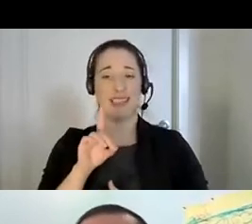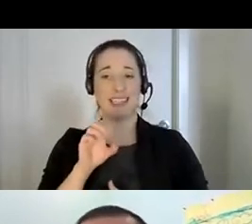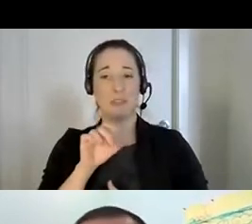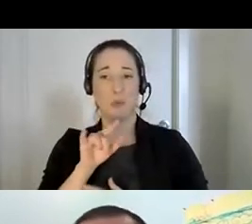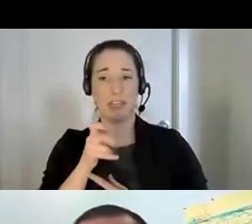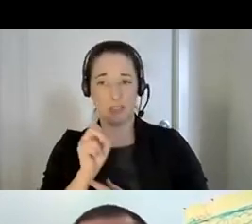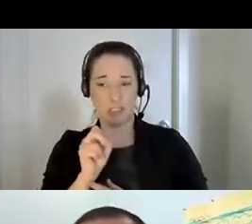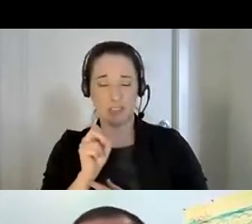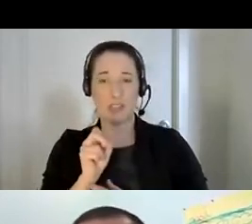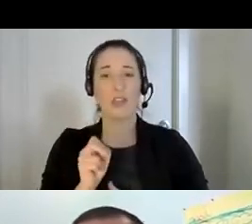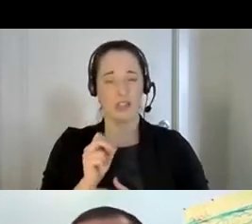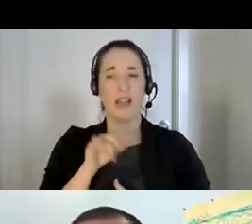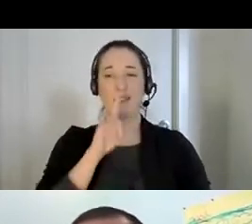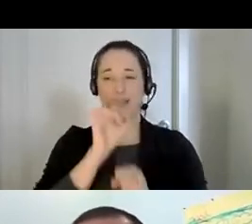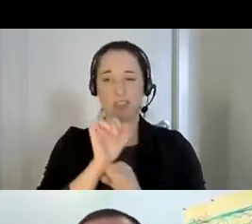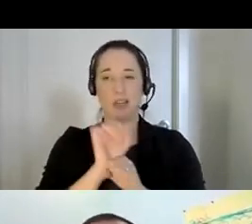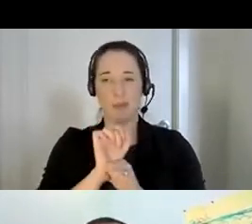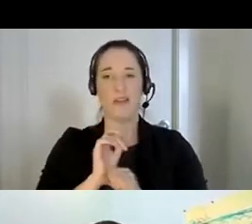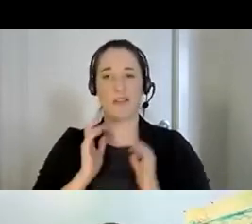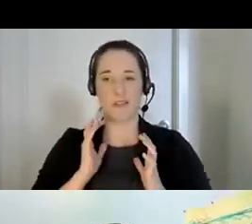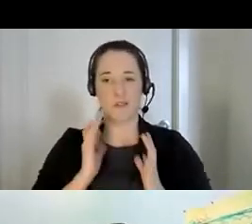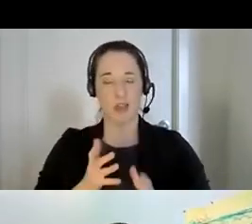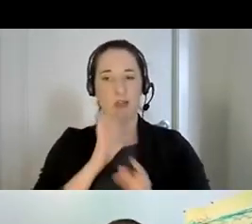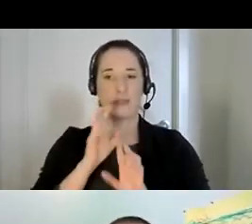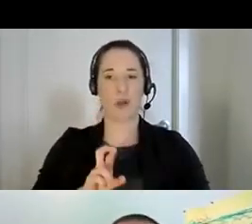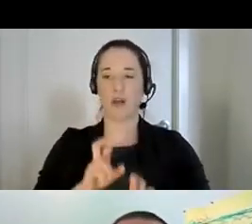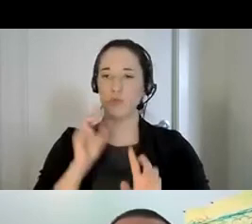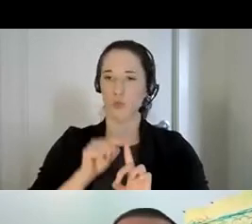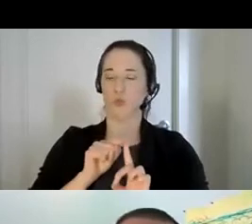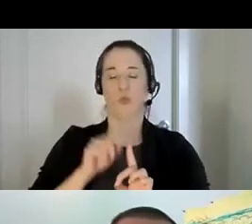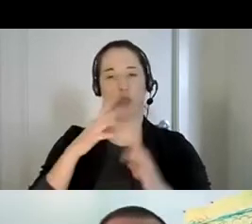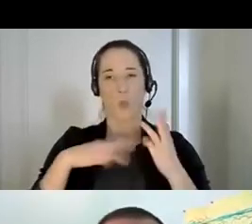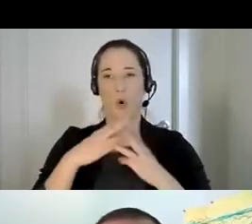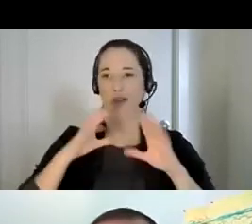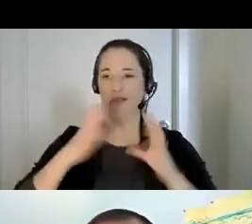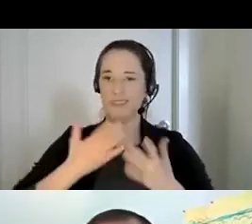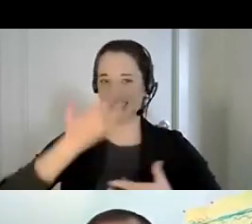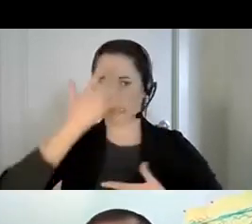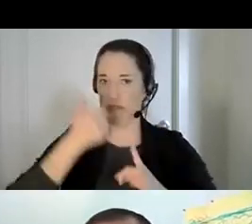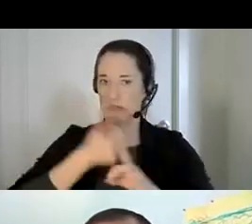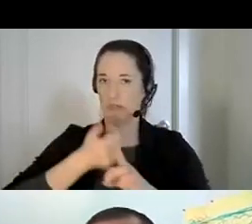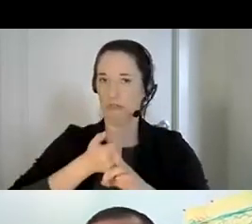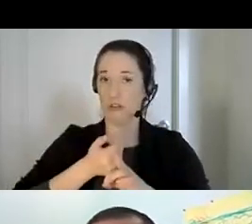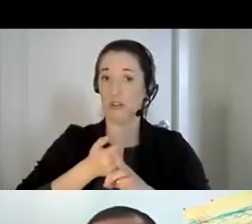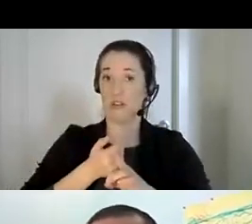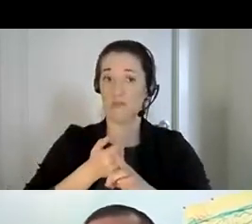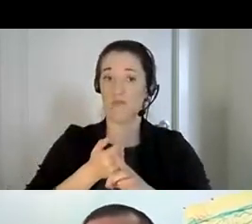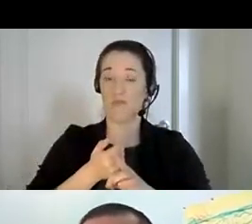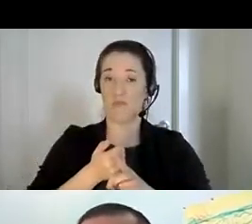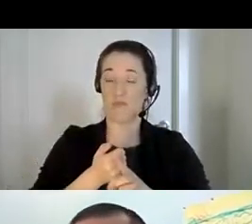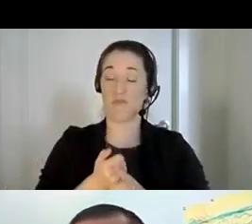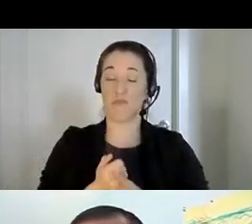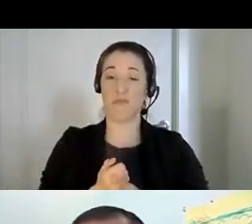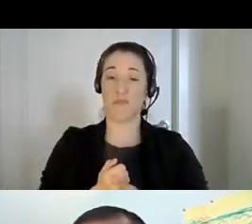sick, oppressive world. This might address one of the most critical damages of a sick world, which is horizontal or